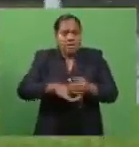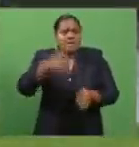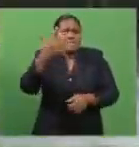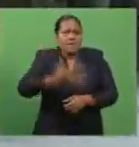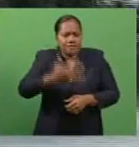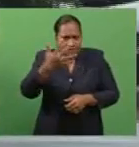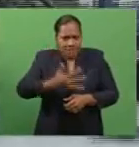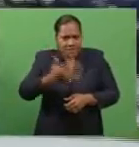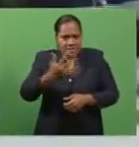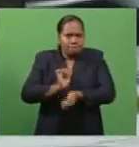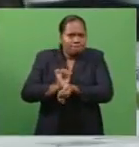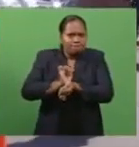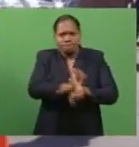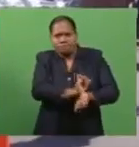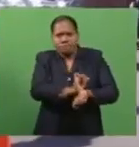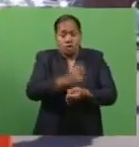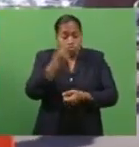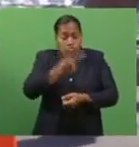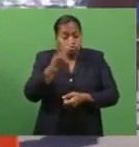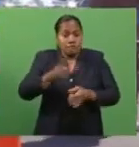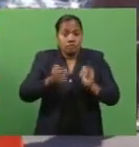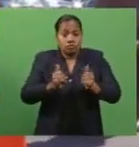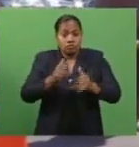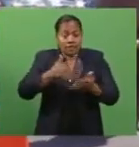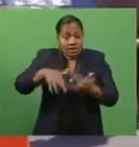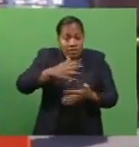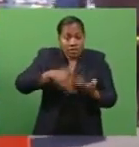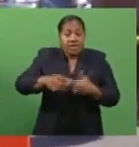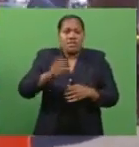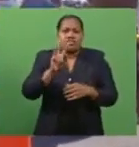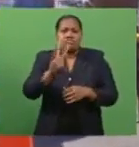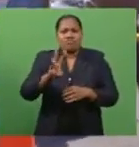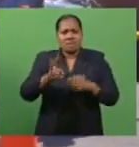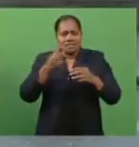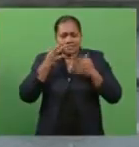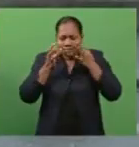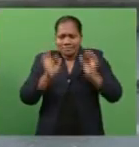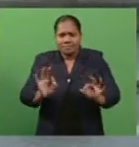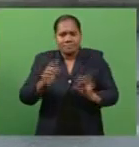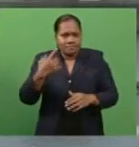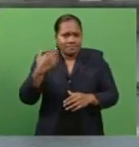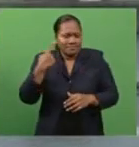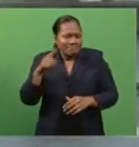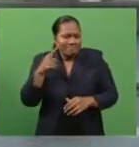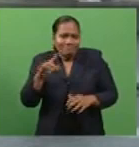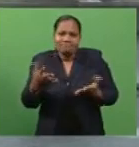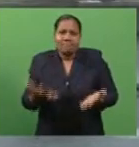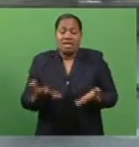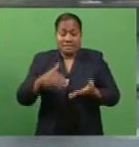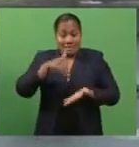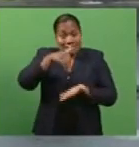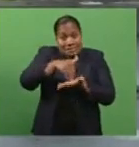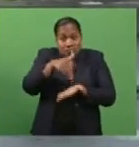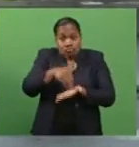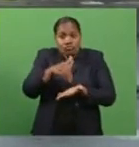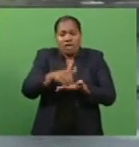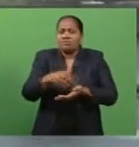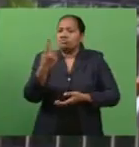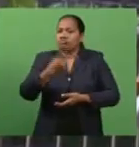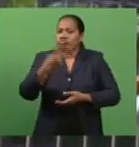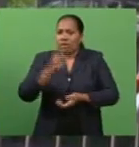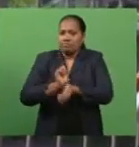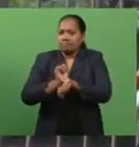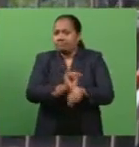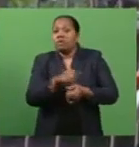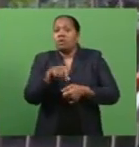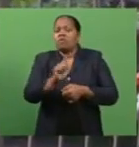15 cases, 12 for social gathering and 3 for curfew breaches. The Central Division recorded 12 cases,